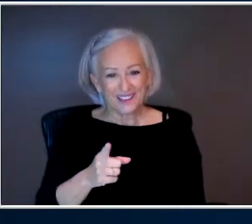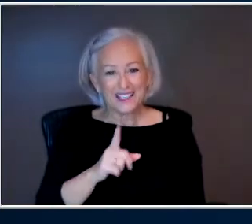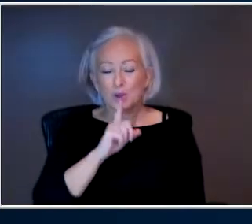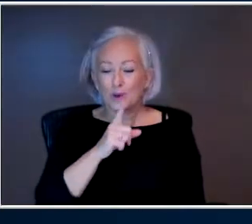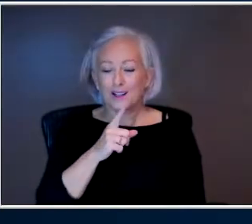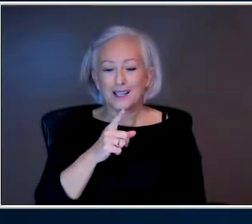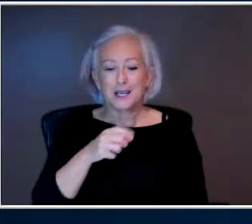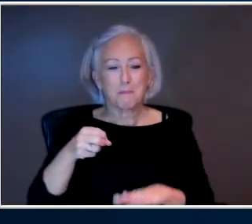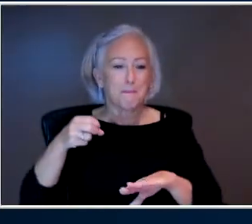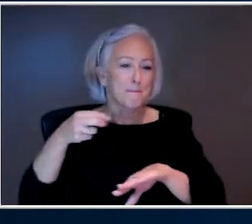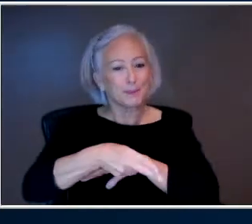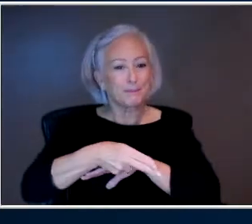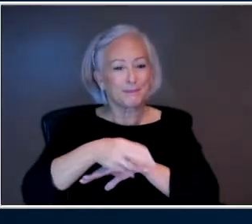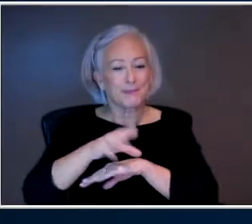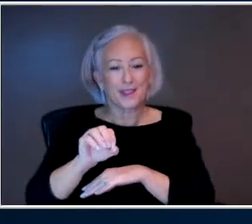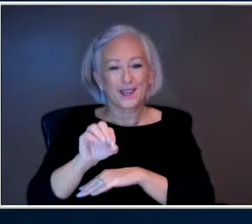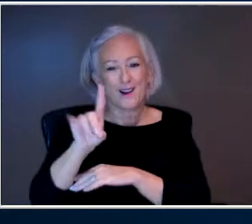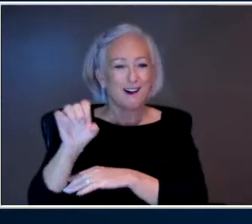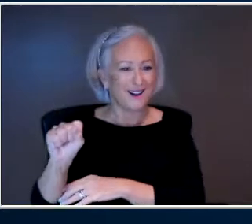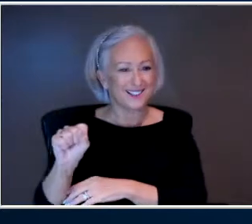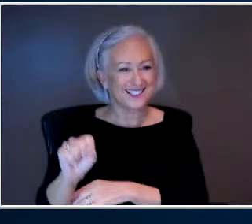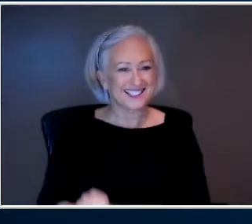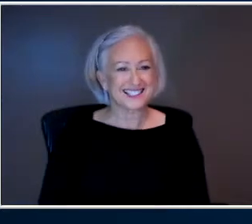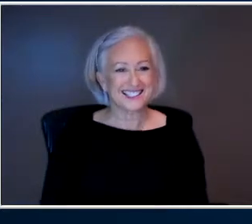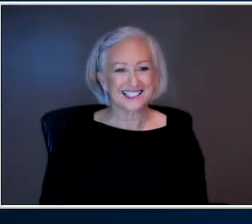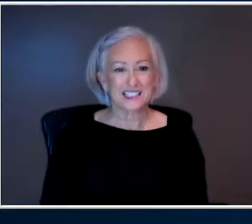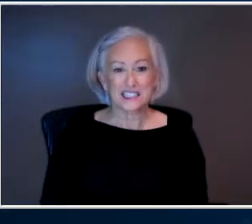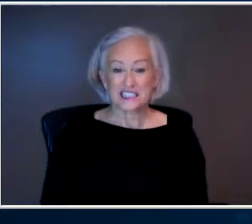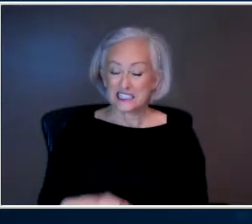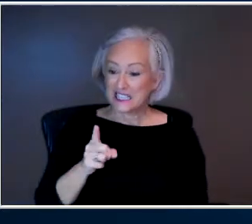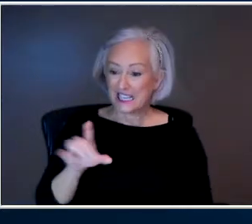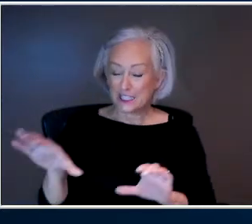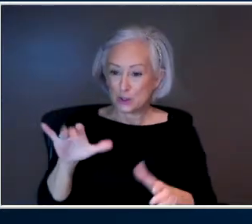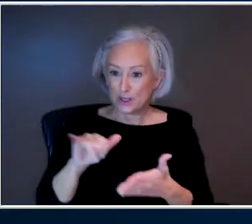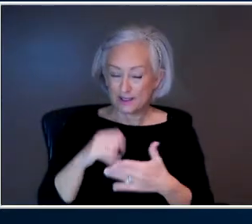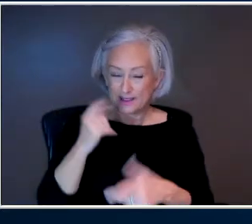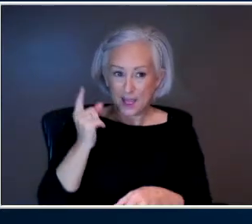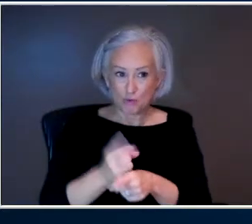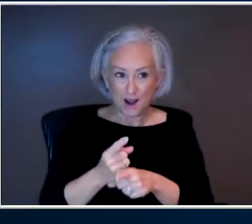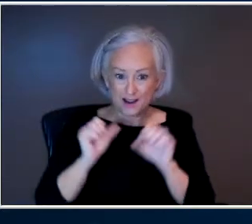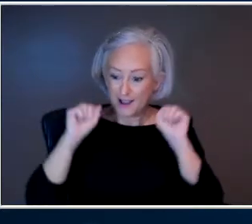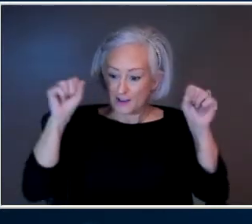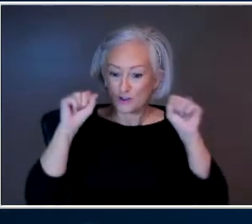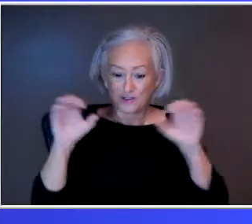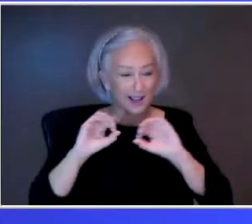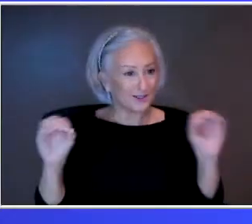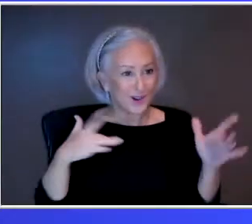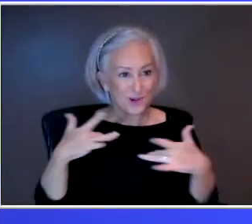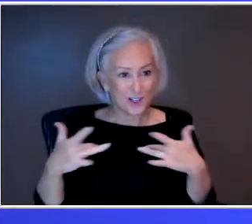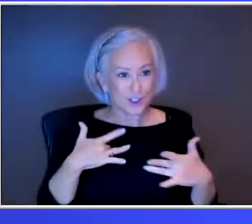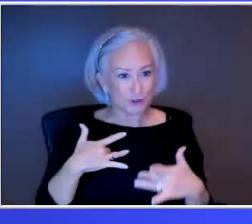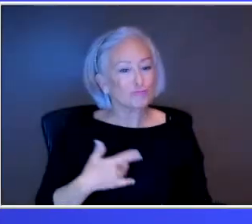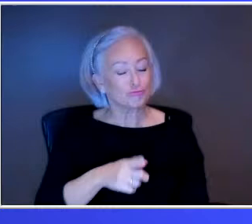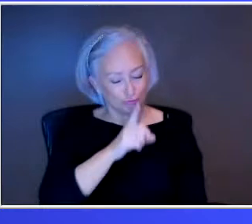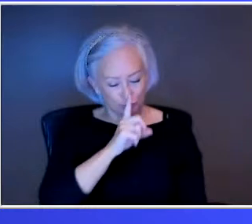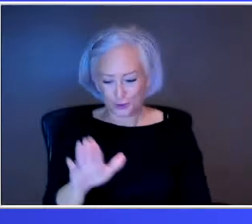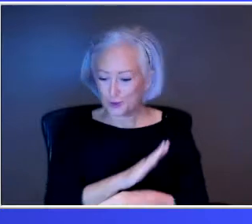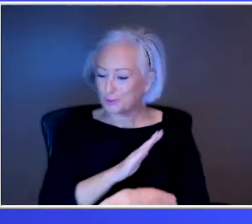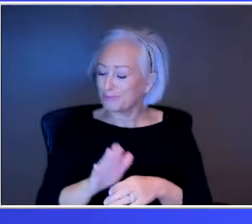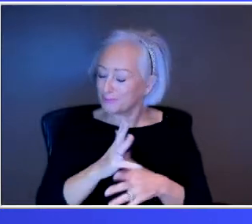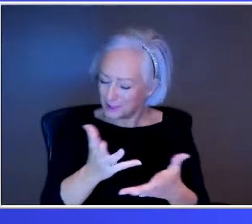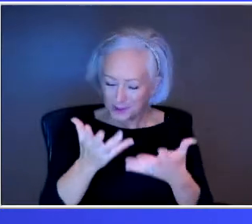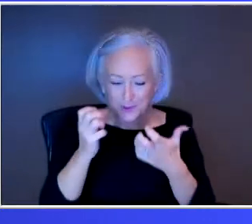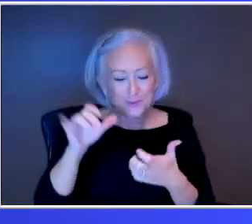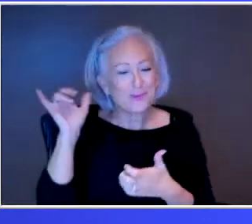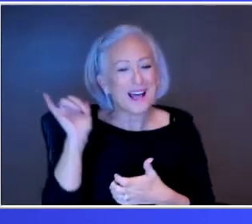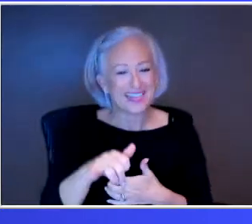basically. Is he doing that right, Dr. Ebersol? Getting back to exercise, no concerns there? Absolutely. Those are all the things that you want to do. He's being a good patient.